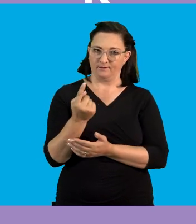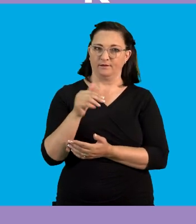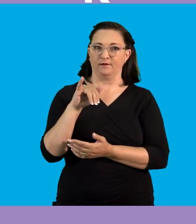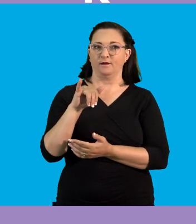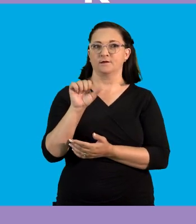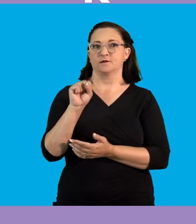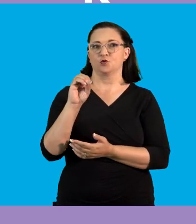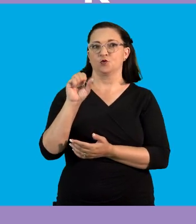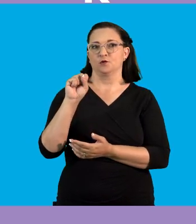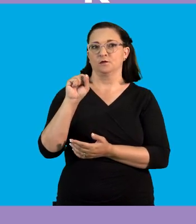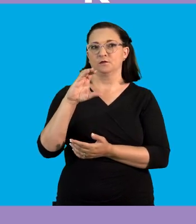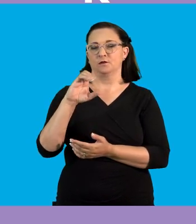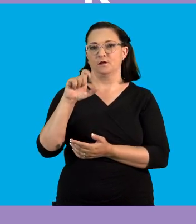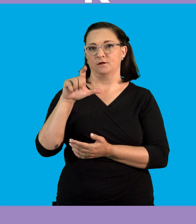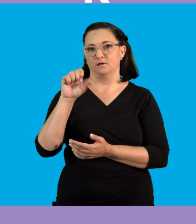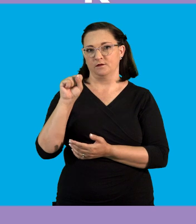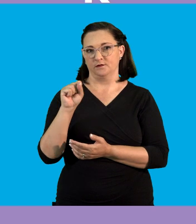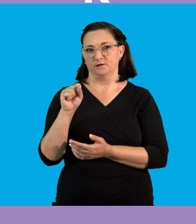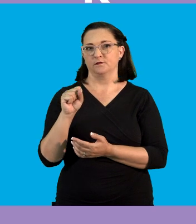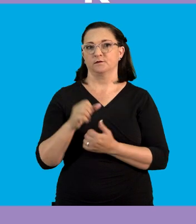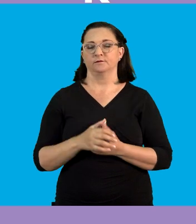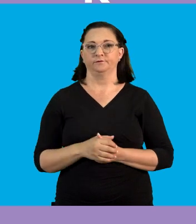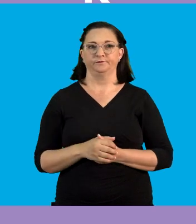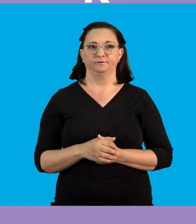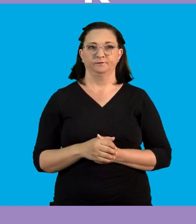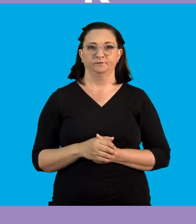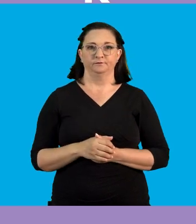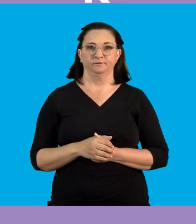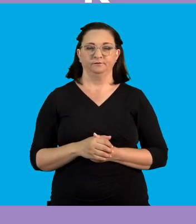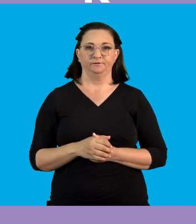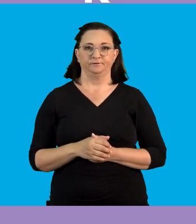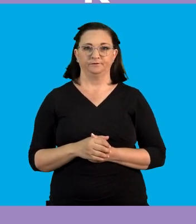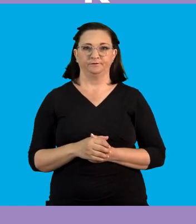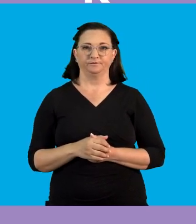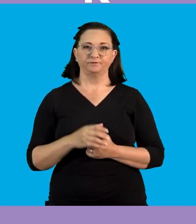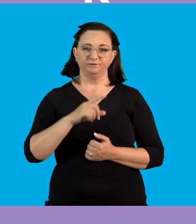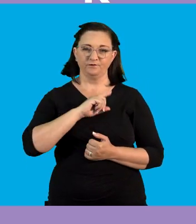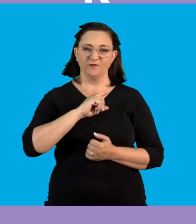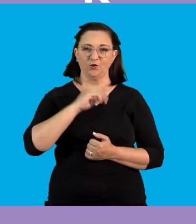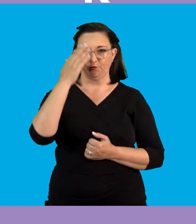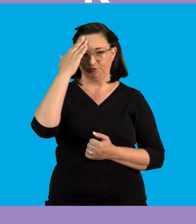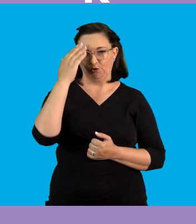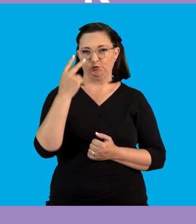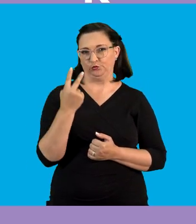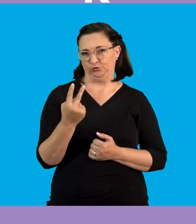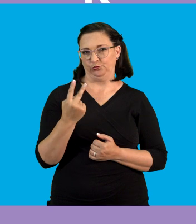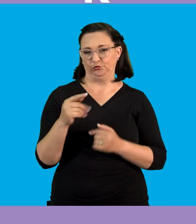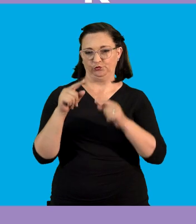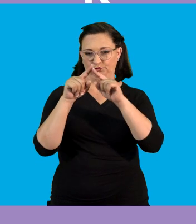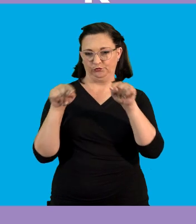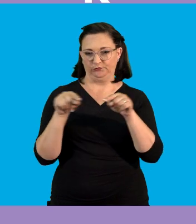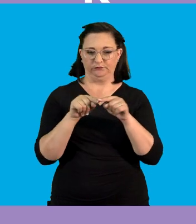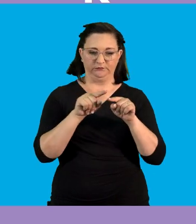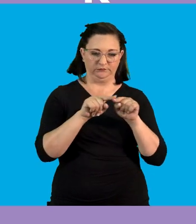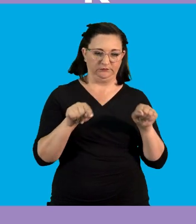and triangle PST. So now we know that we're looking for those 2. Let's look at the next